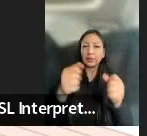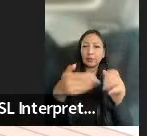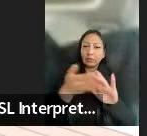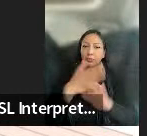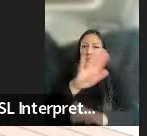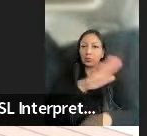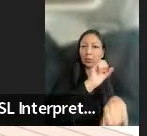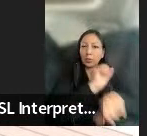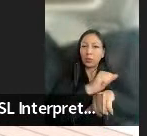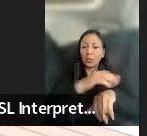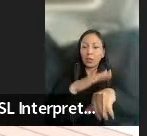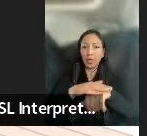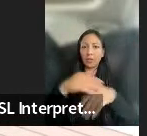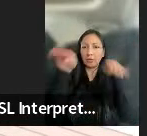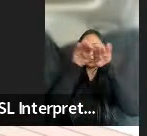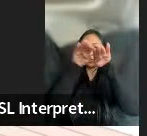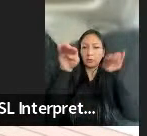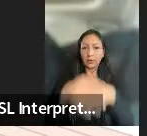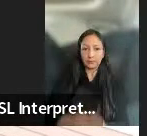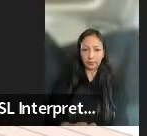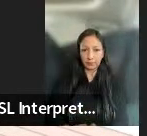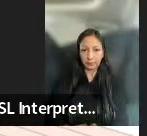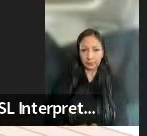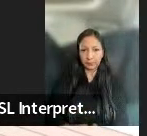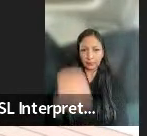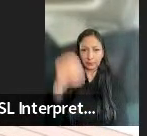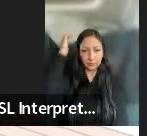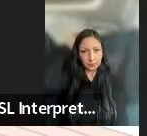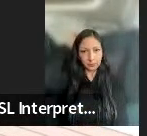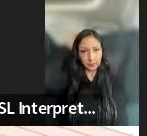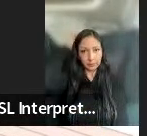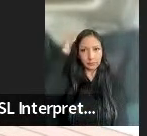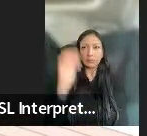on rooftops. Next slide.